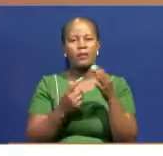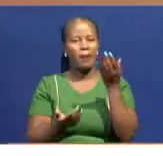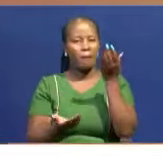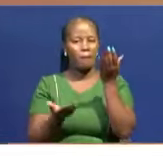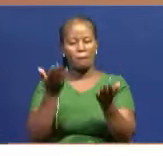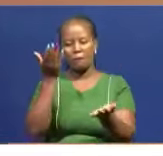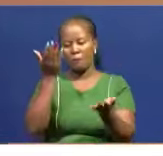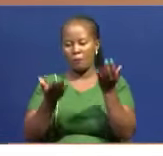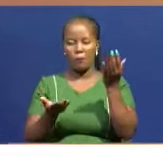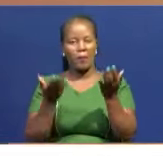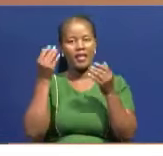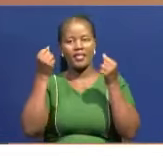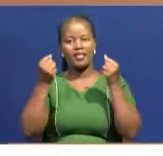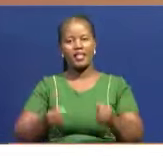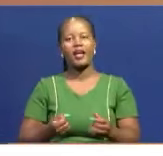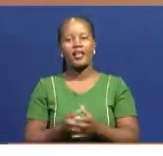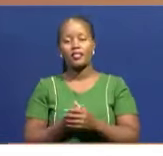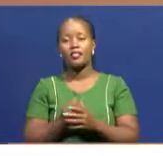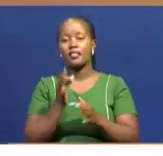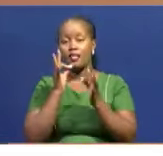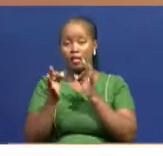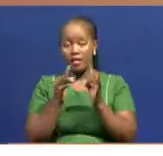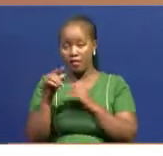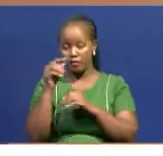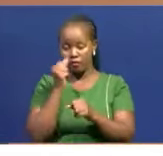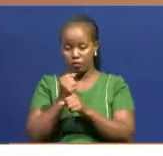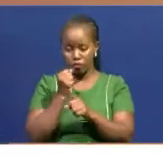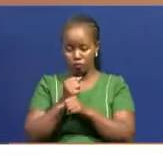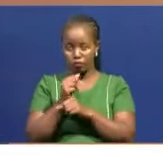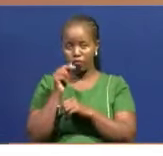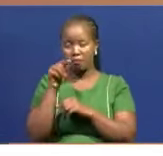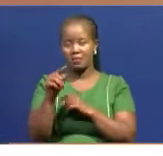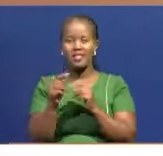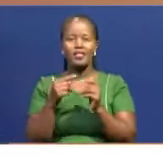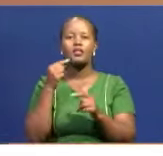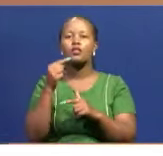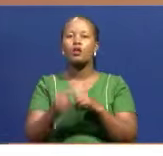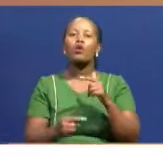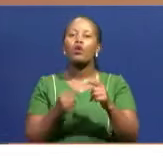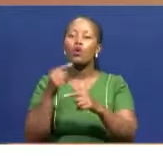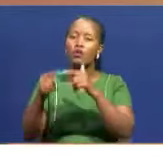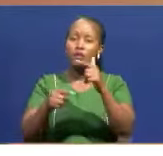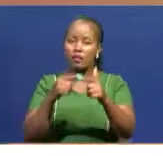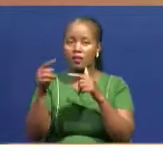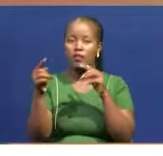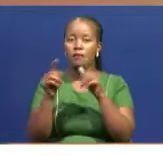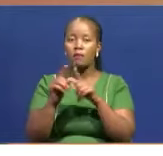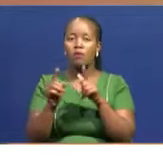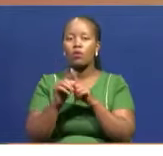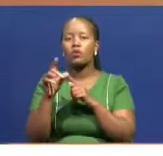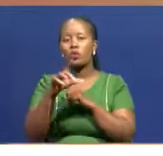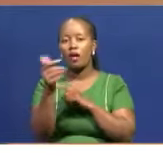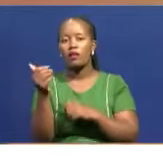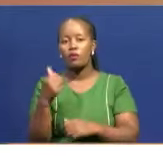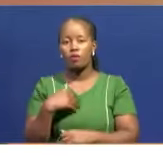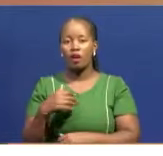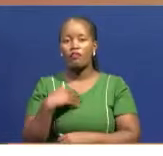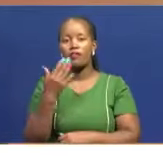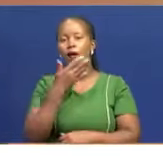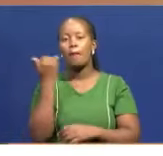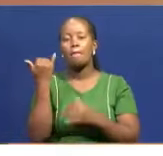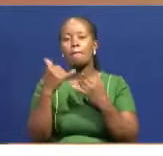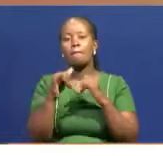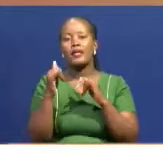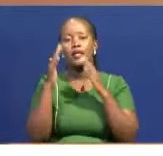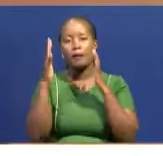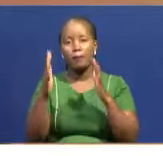is, as if we do this consistently every year, you're going to find the standards and levels of other clubs coming up, and they'll get better players. So at some